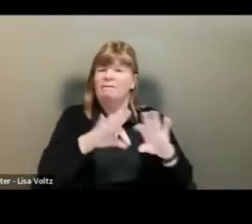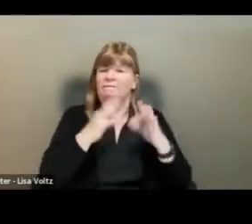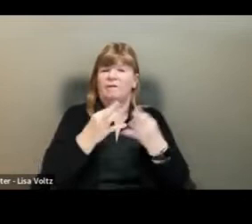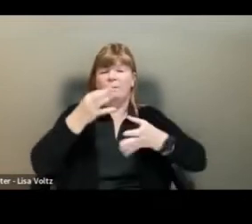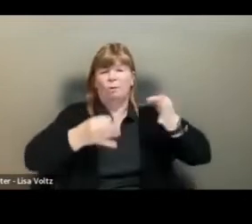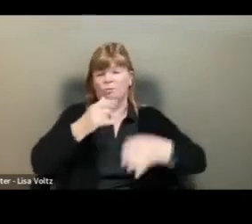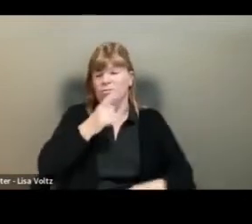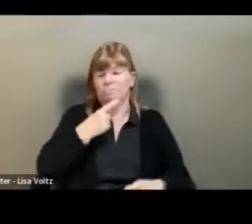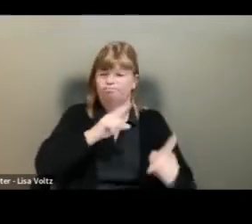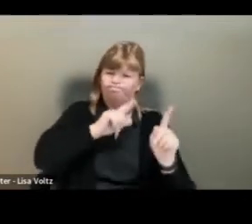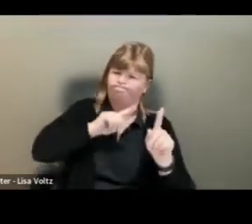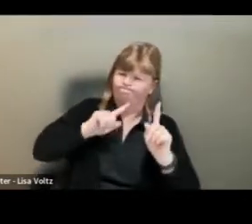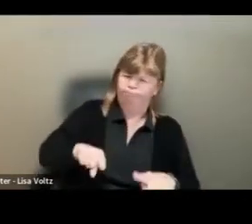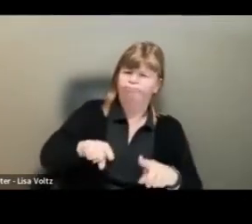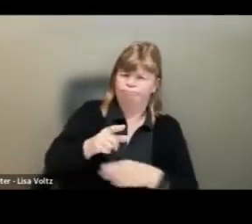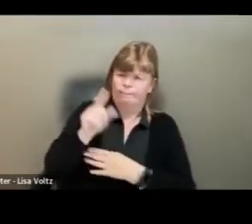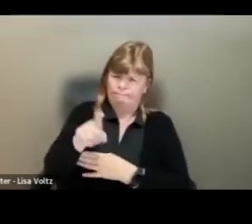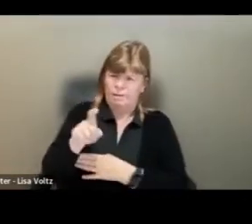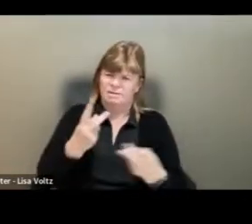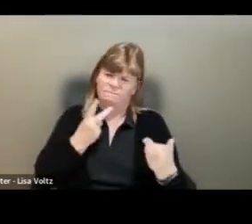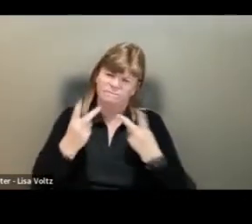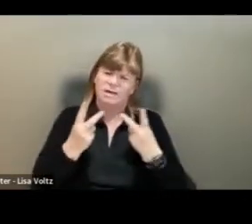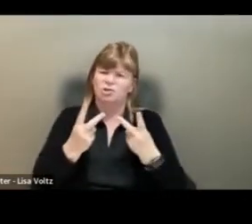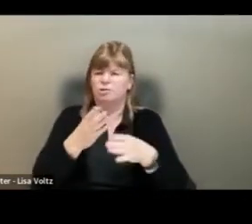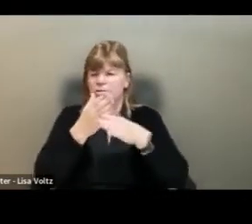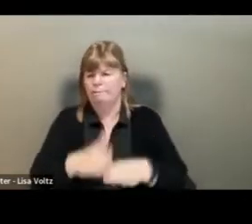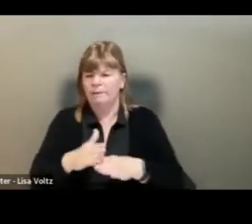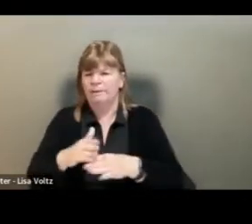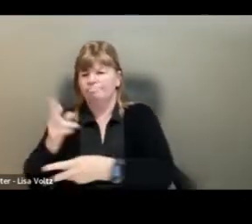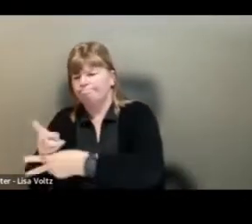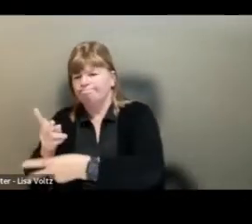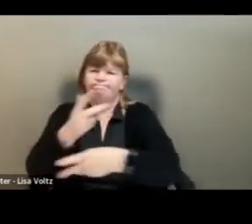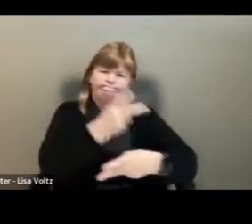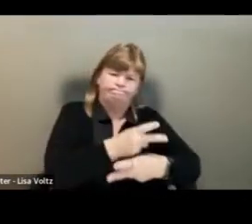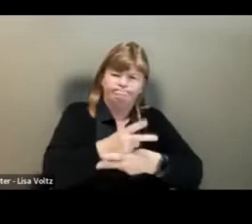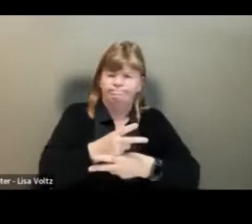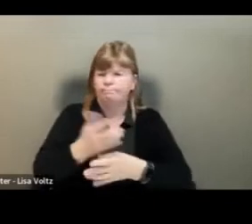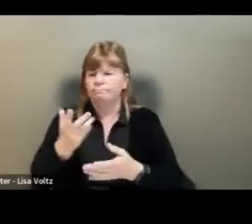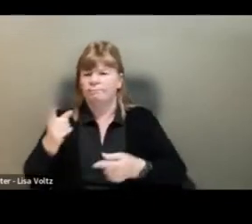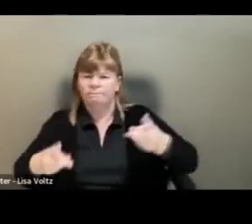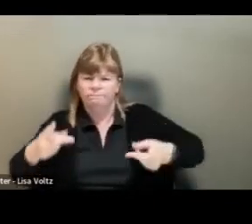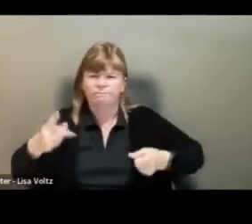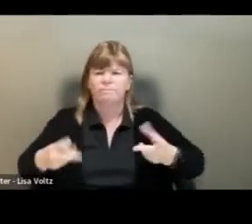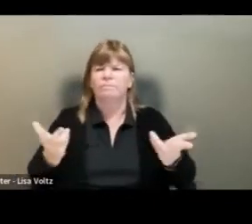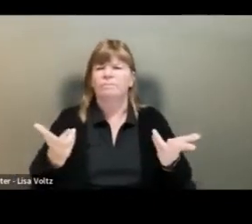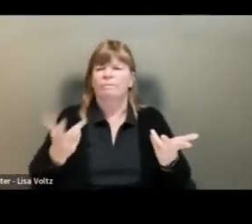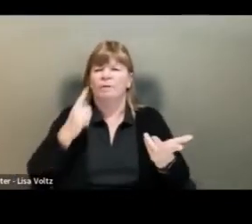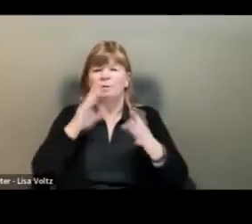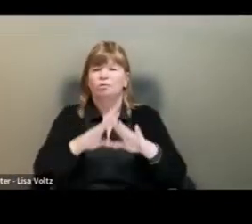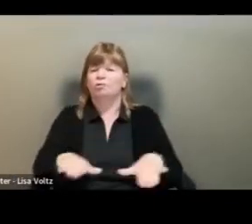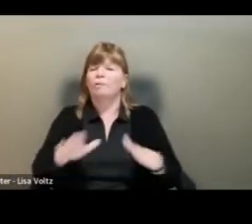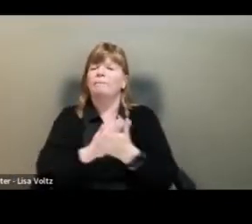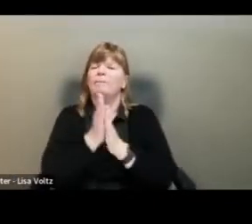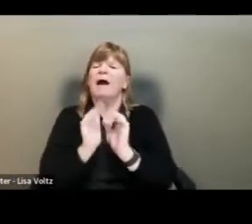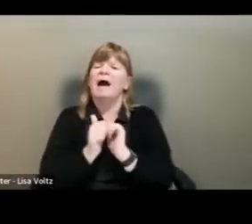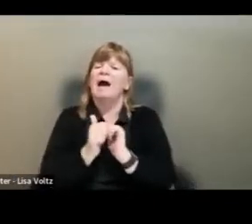is ordering visitation or split custody. So what we know is children also become the way that an